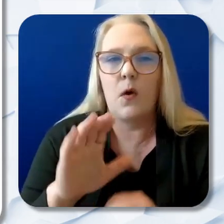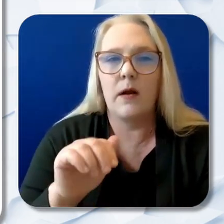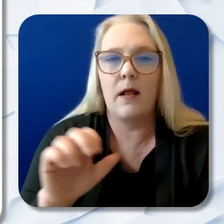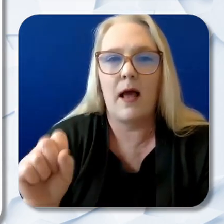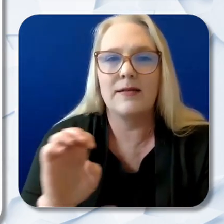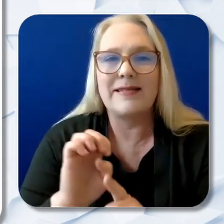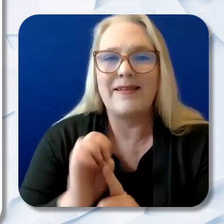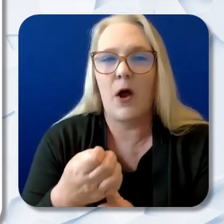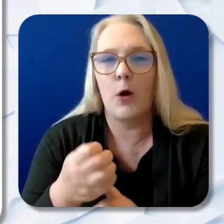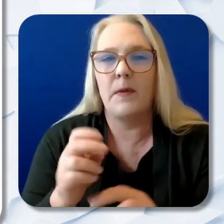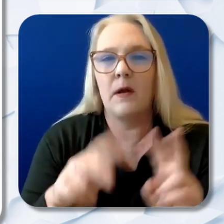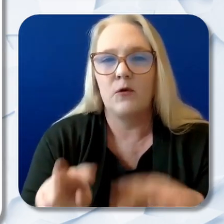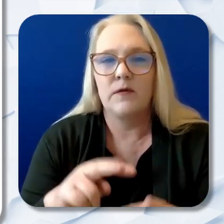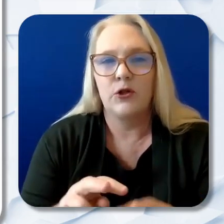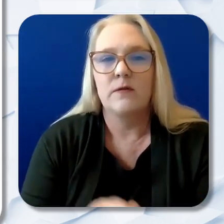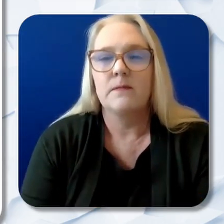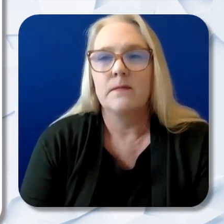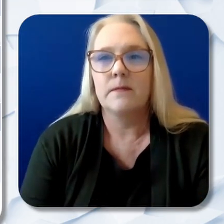Next slide, please.